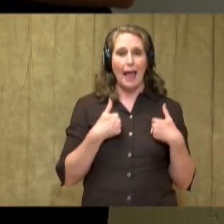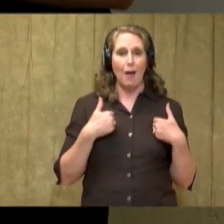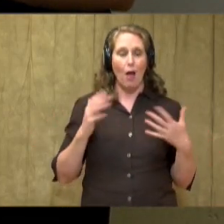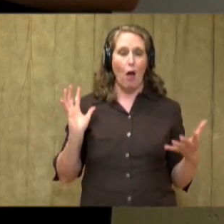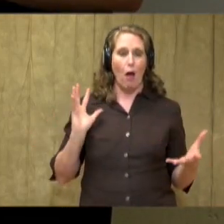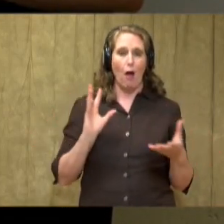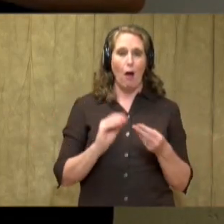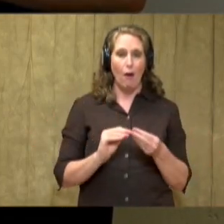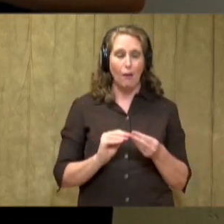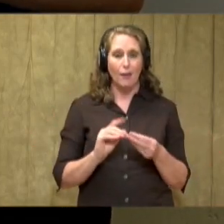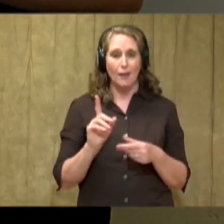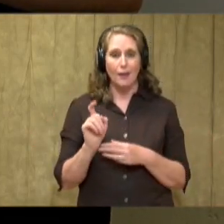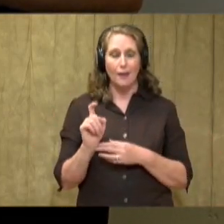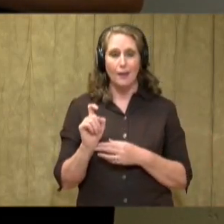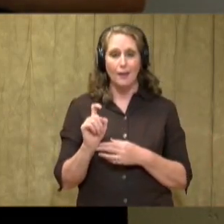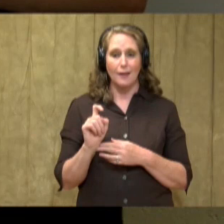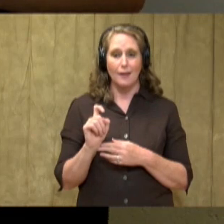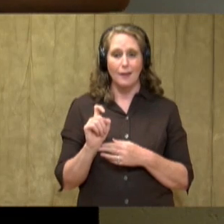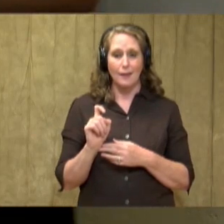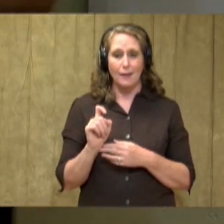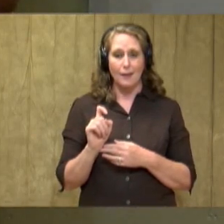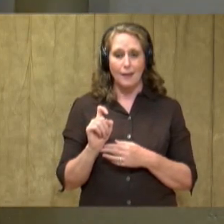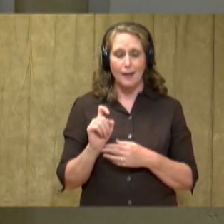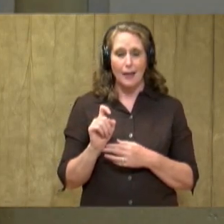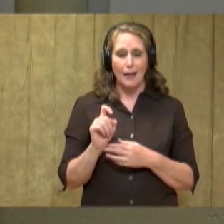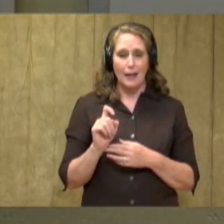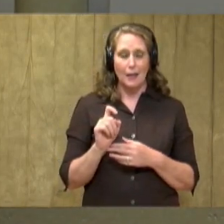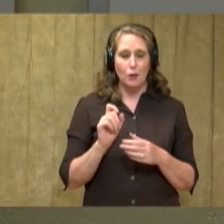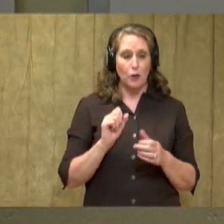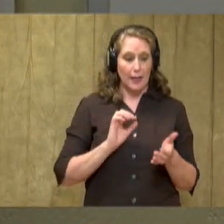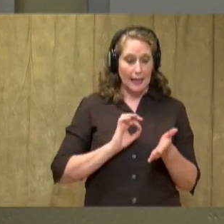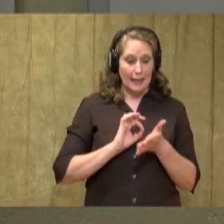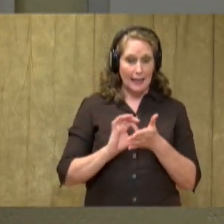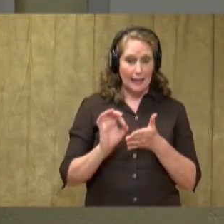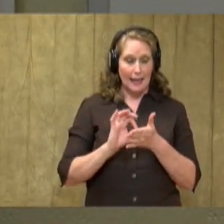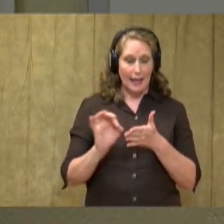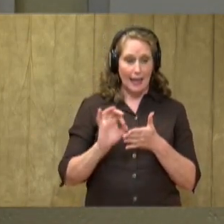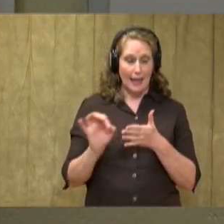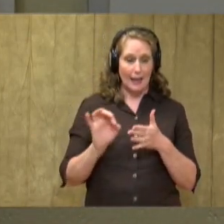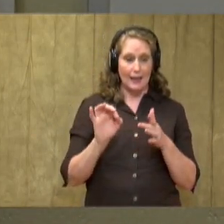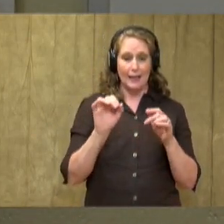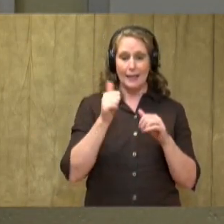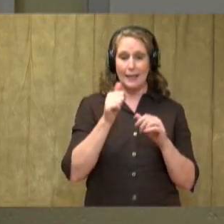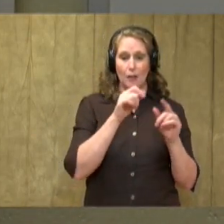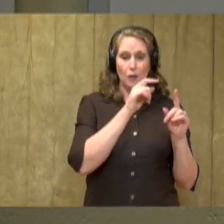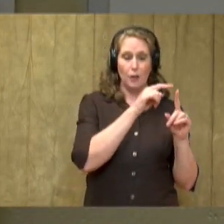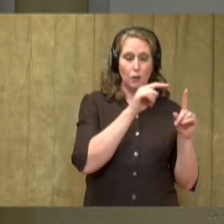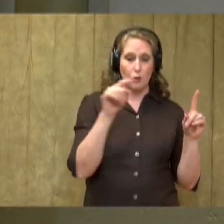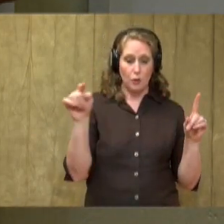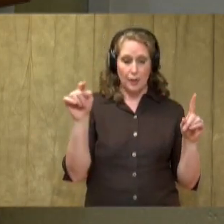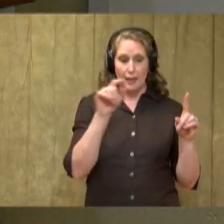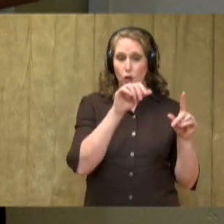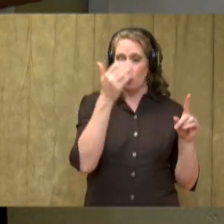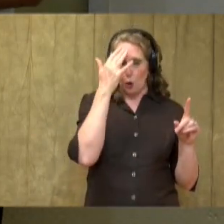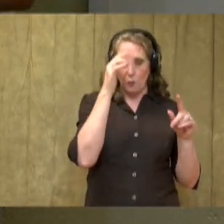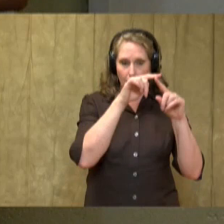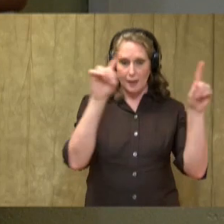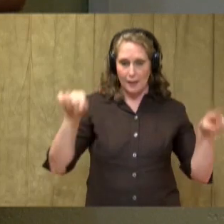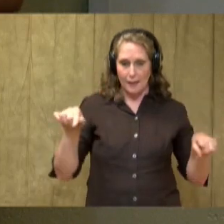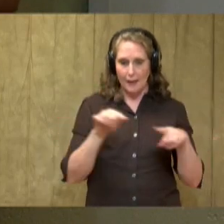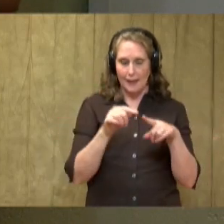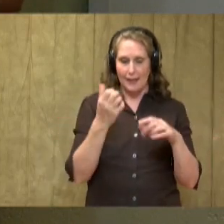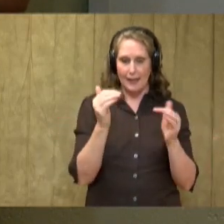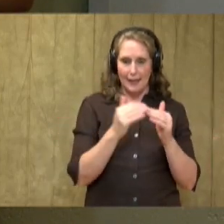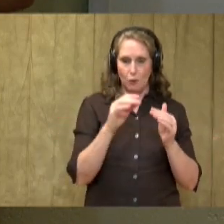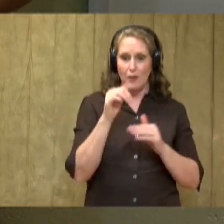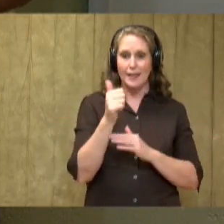in all? You can go back and count your tens frame again. You know this is 10 because we filled